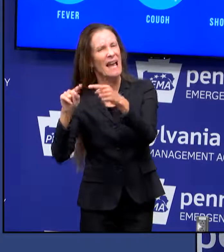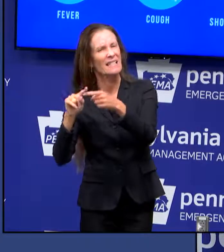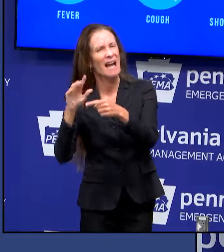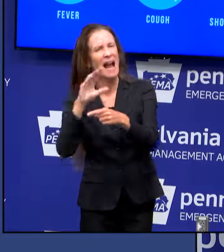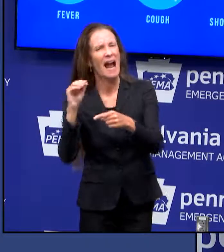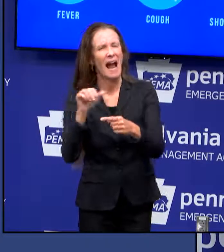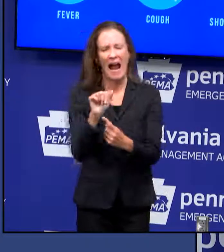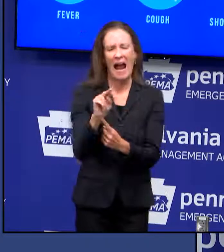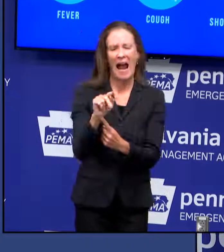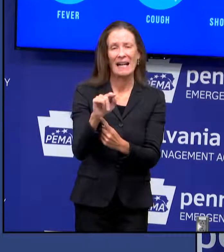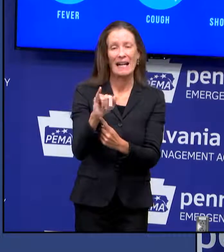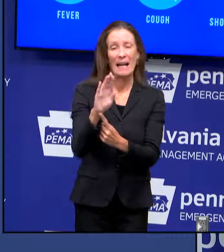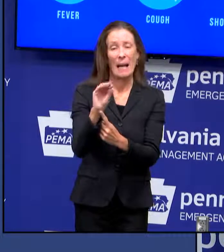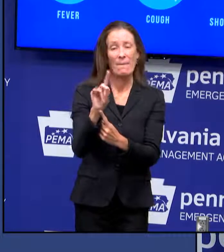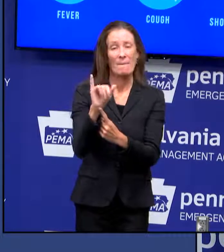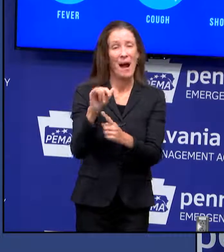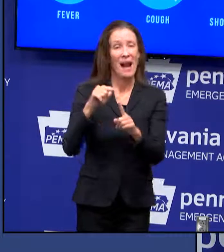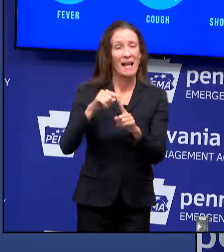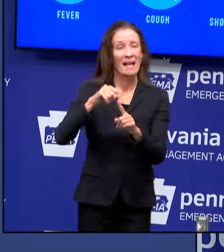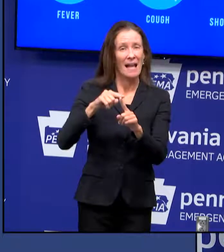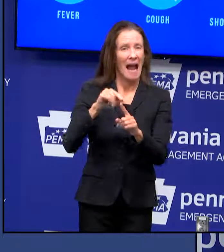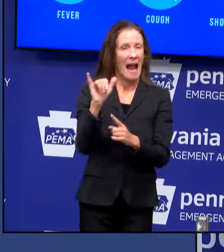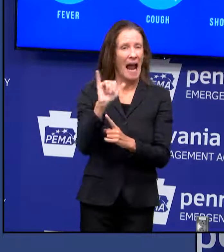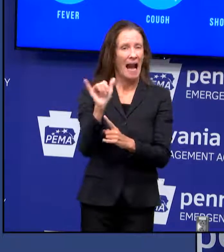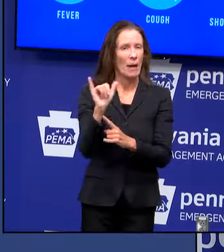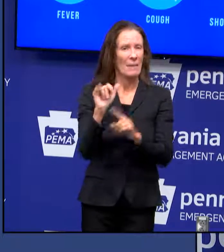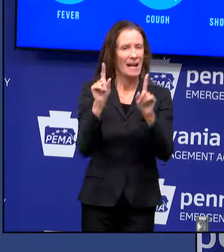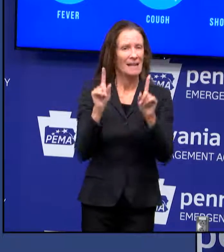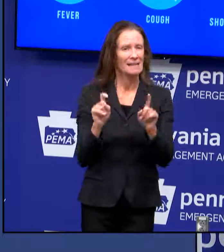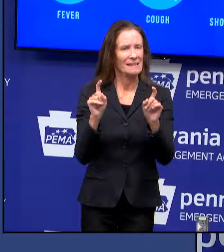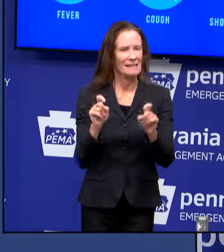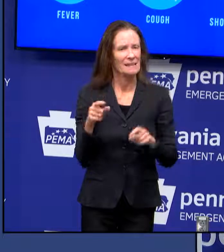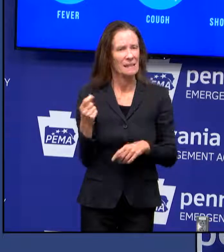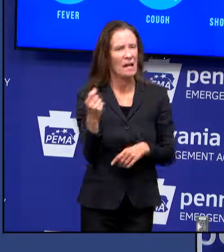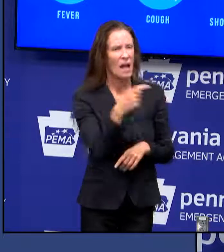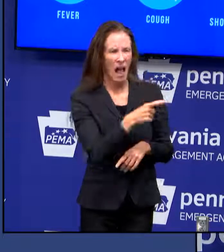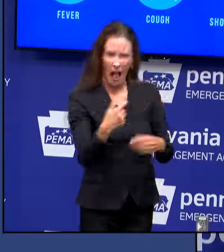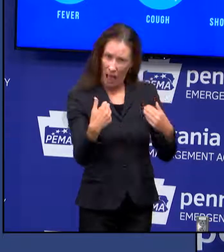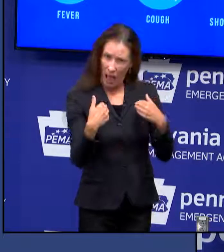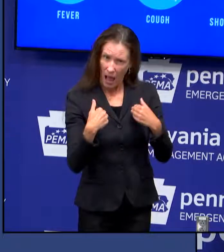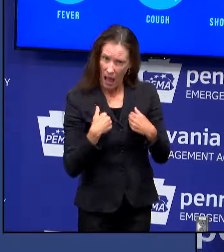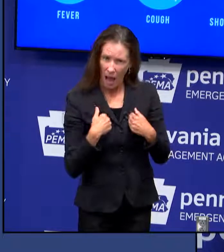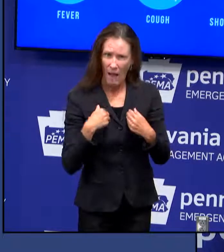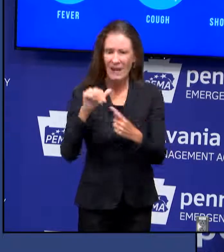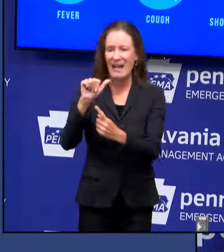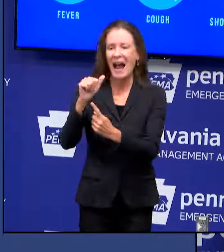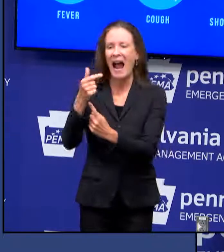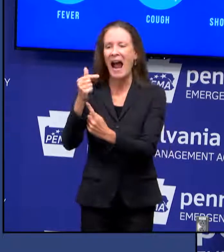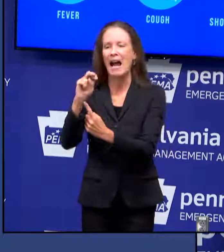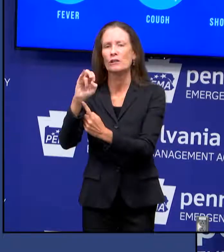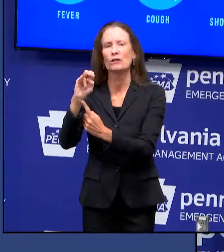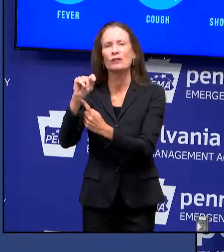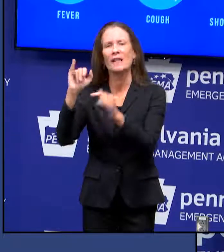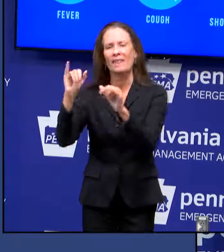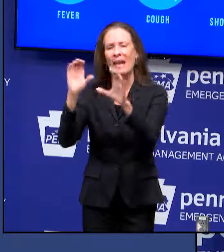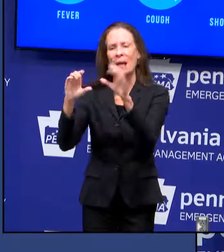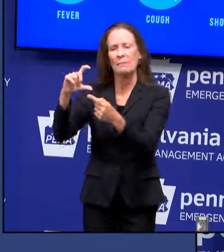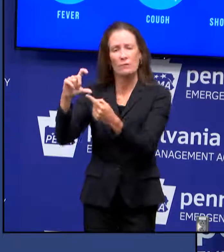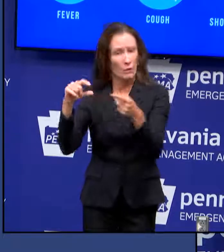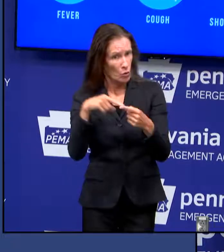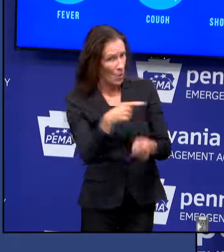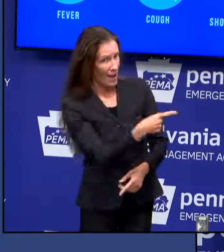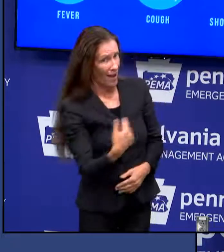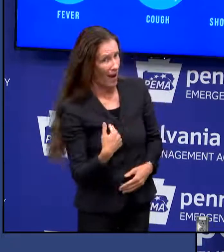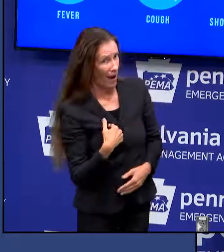are antigen tests, separate the rapid tests? And Sure. how are they being factored in? And Sure. So there are